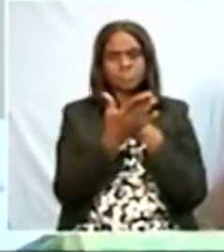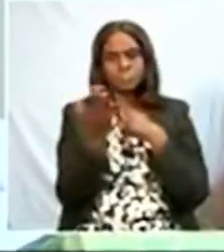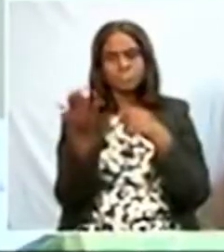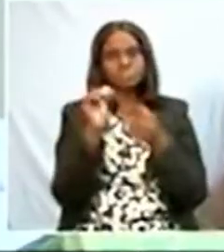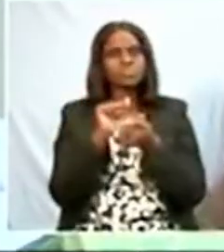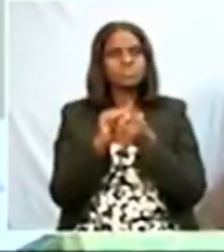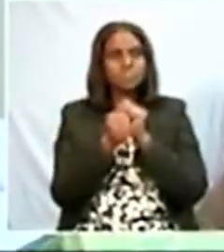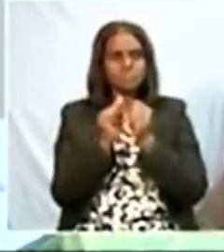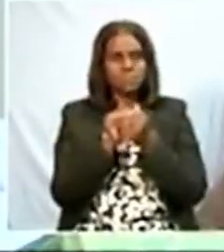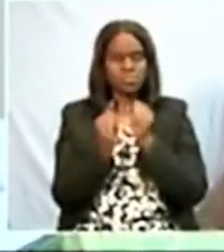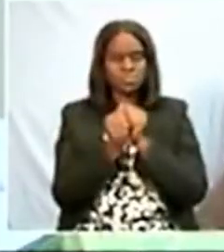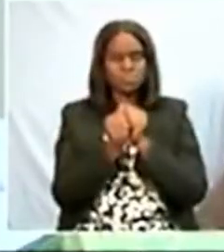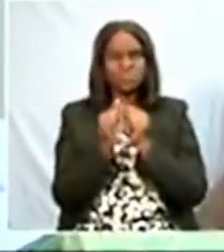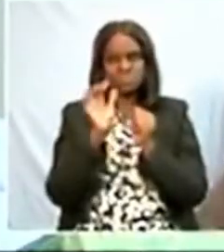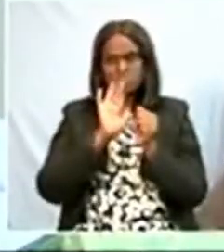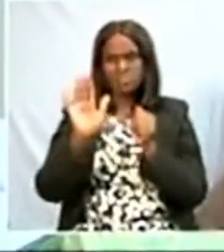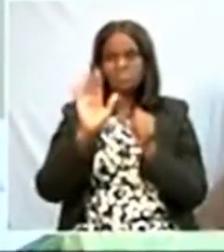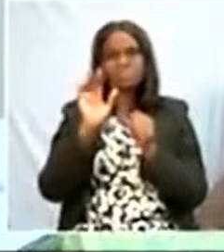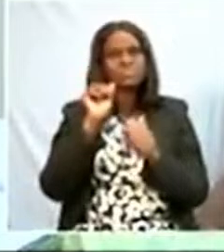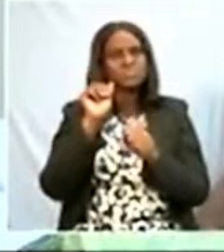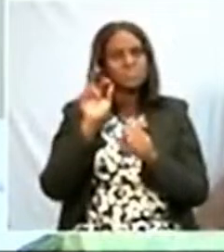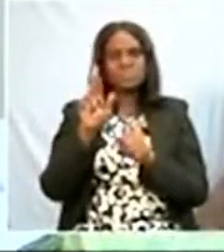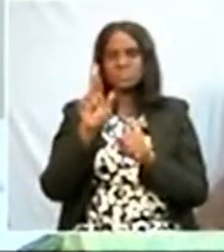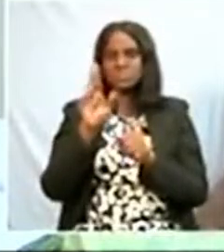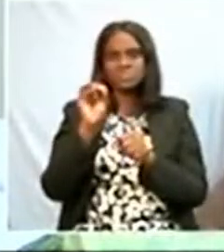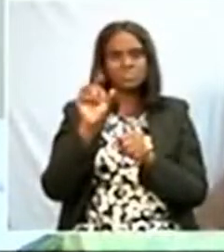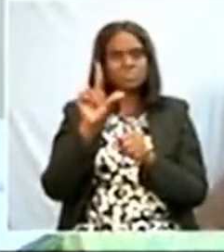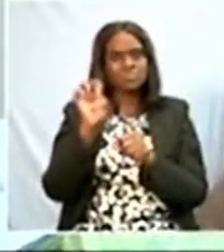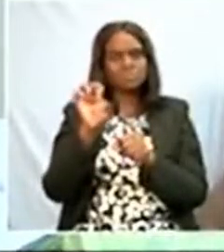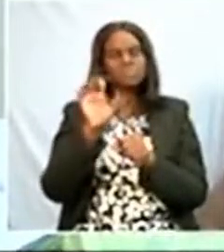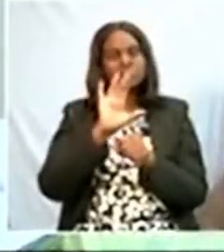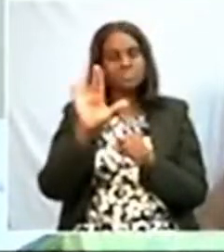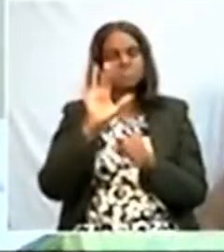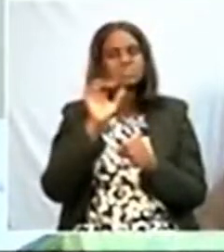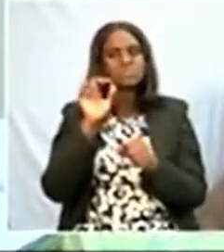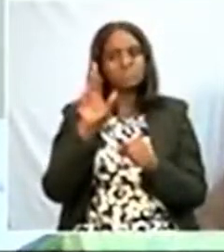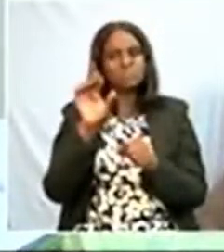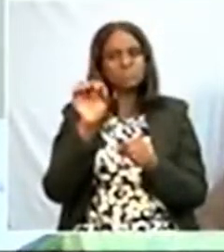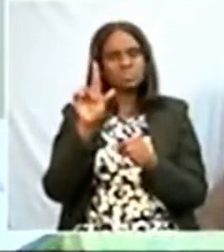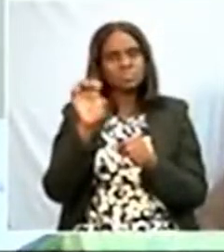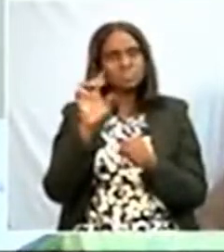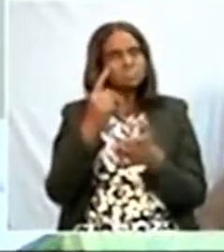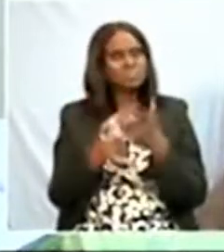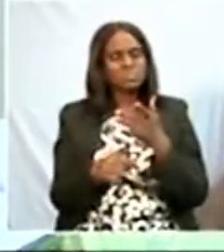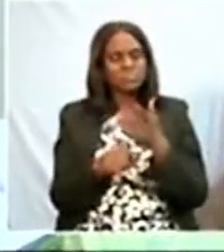queries. What is your role? And what was your role?